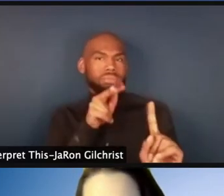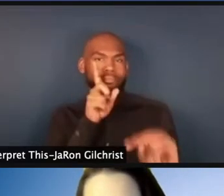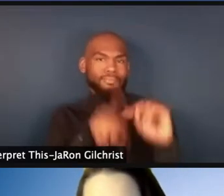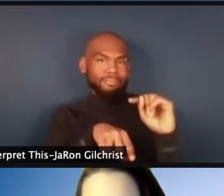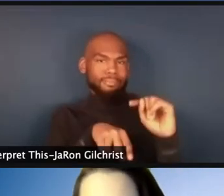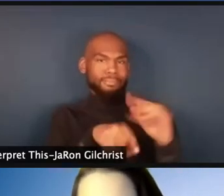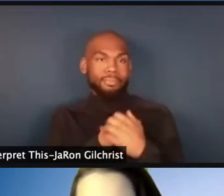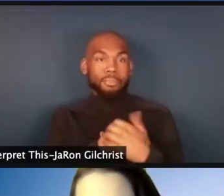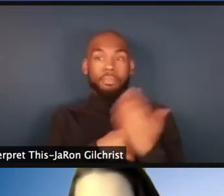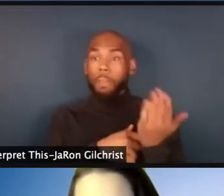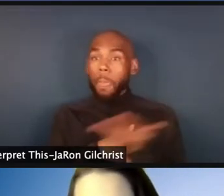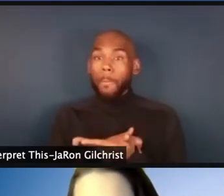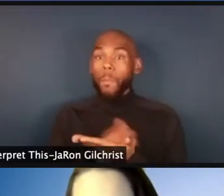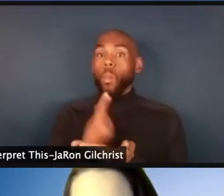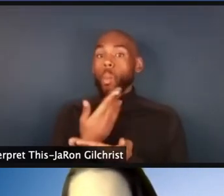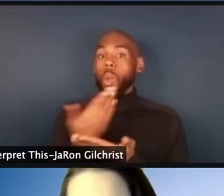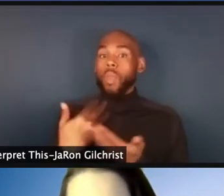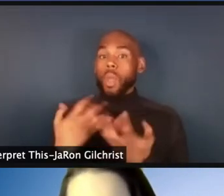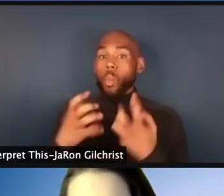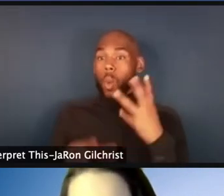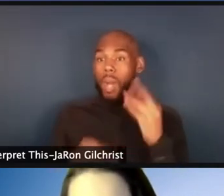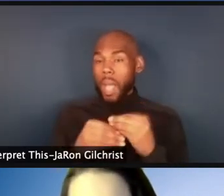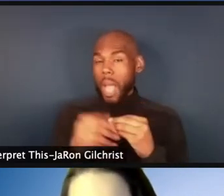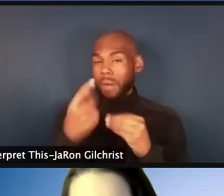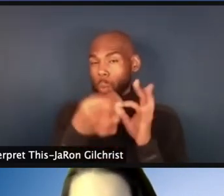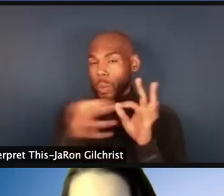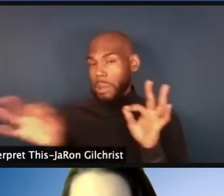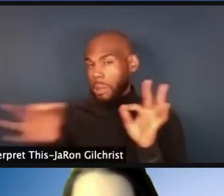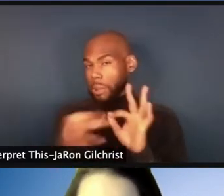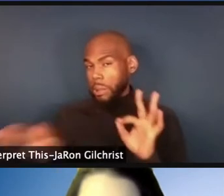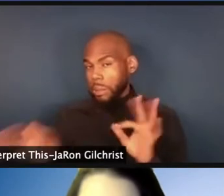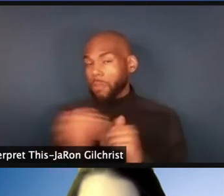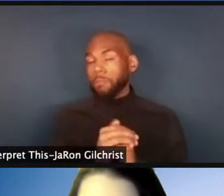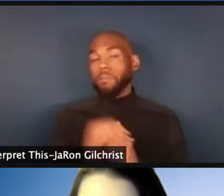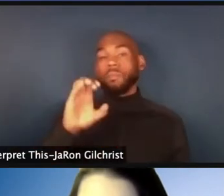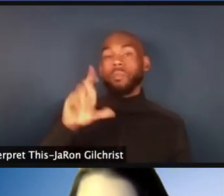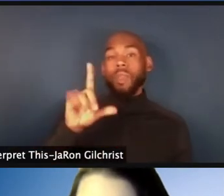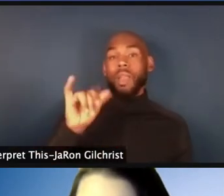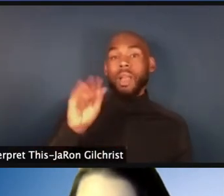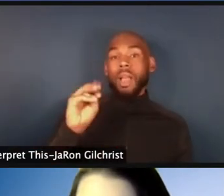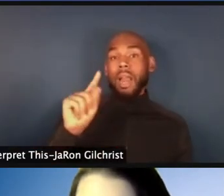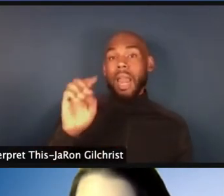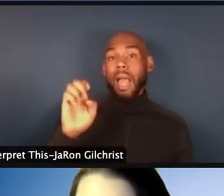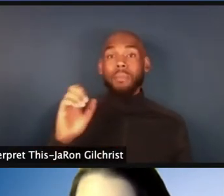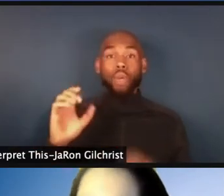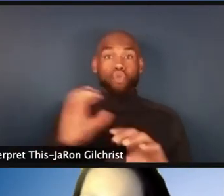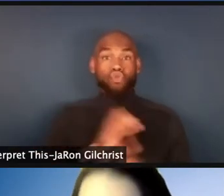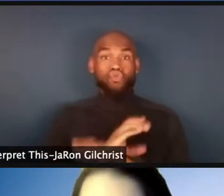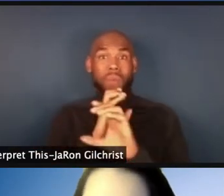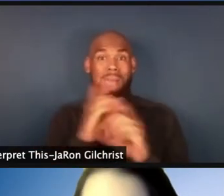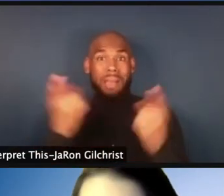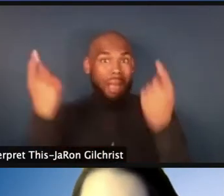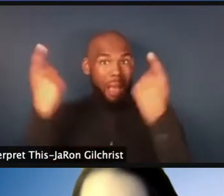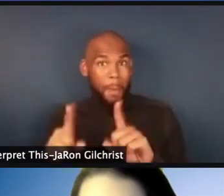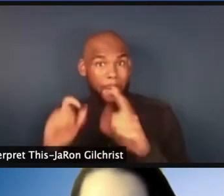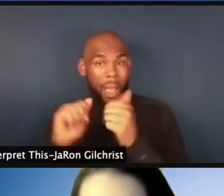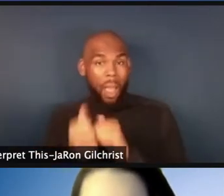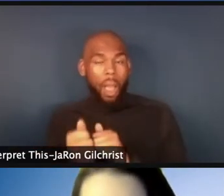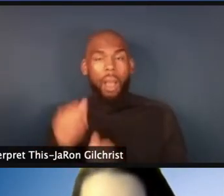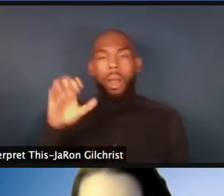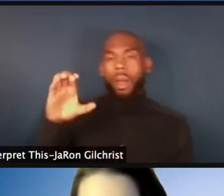thing I'll add really quickly, a sentence or two, is that the climate crisis came to be because of